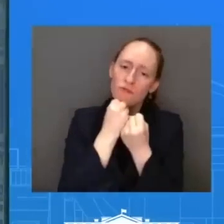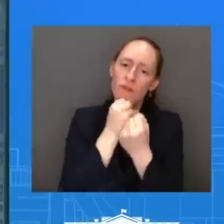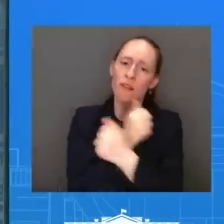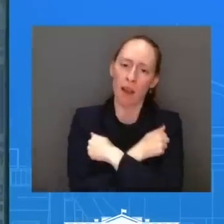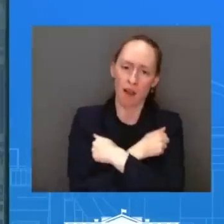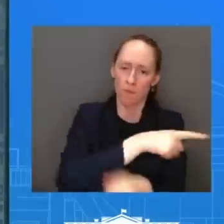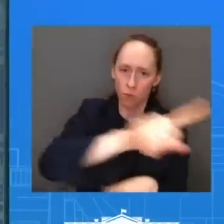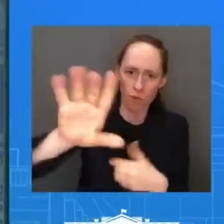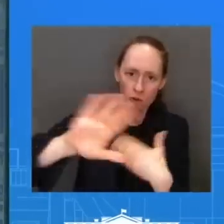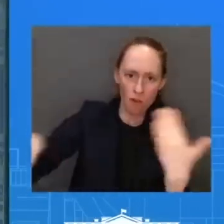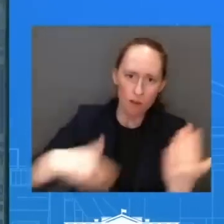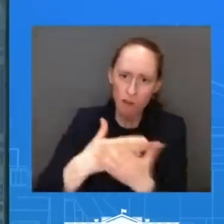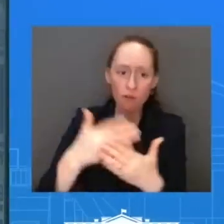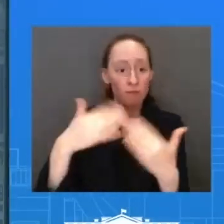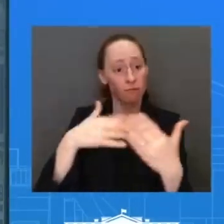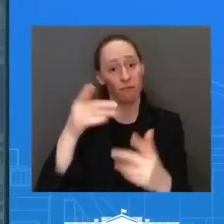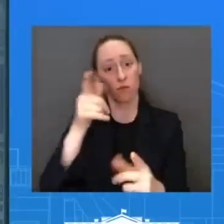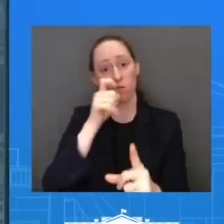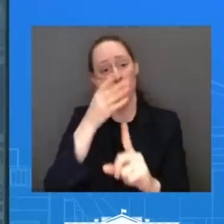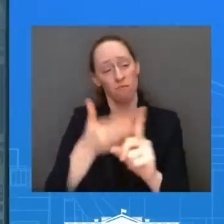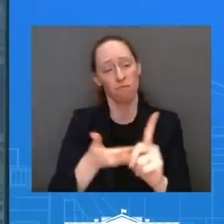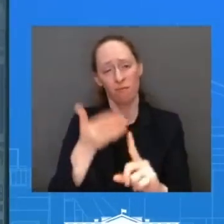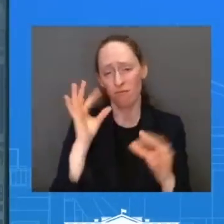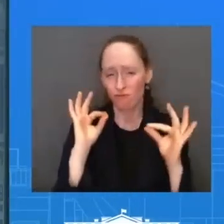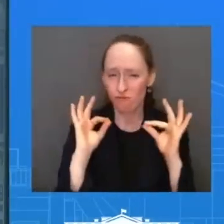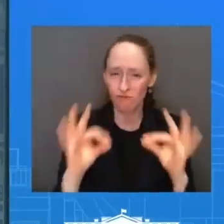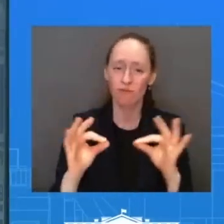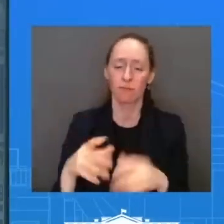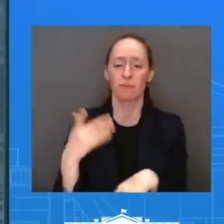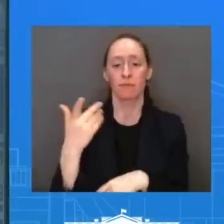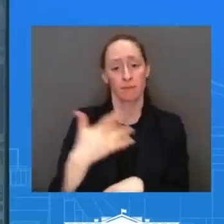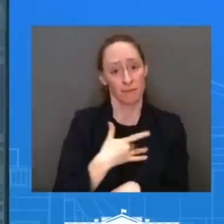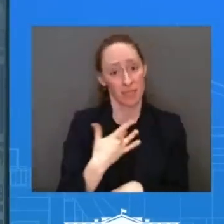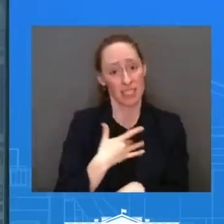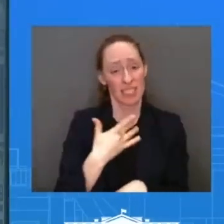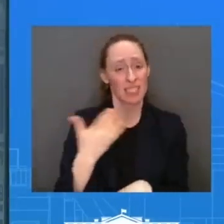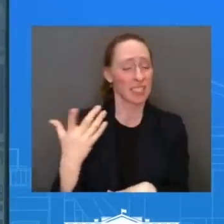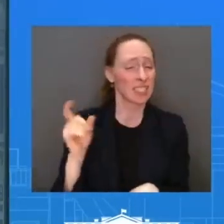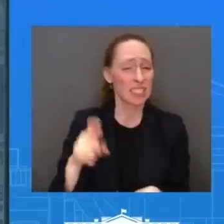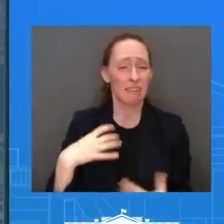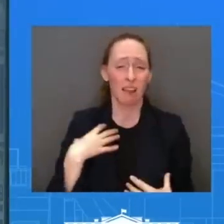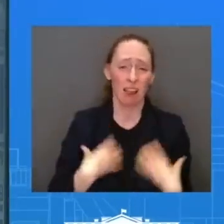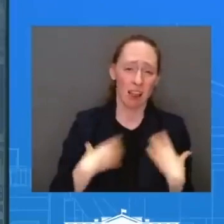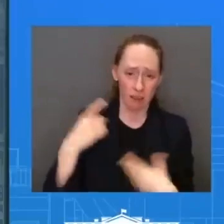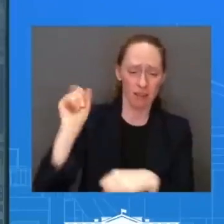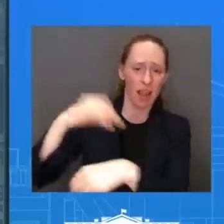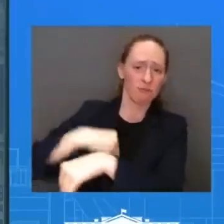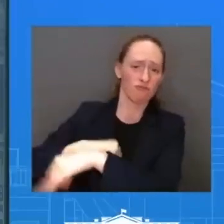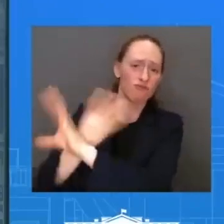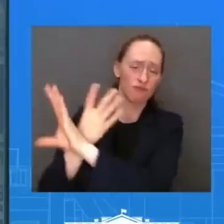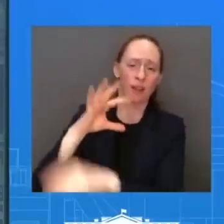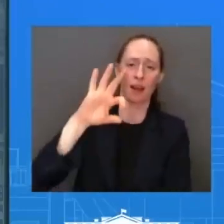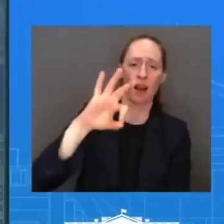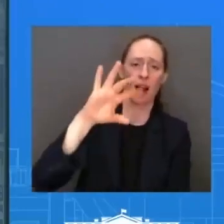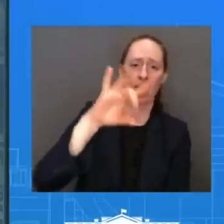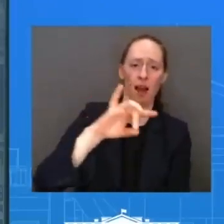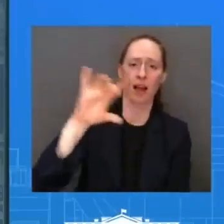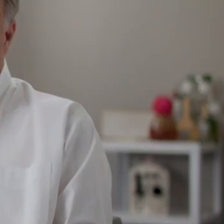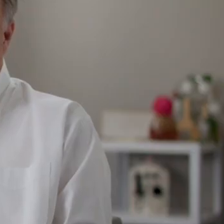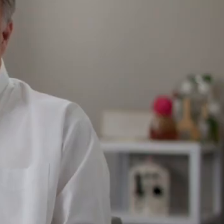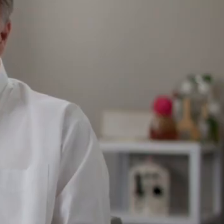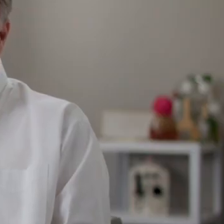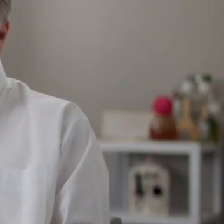Hotline, and dial the number 3 to talk to a counselor who has been specifically trained to support LGBTQI+